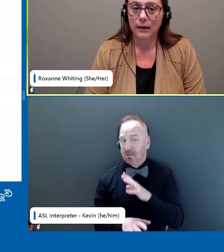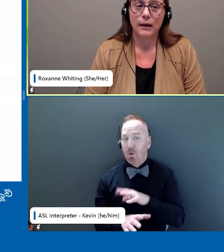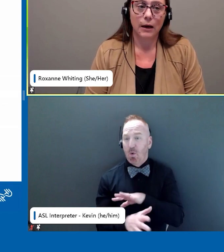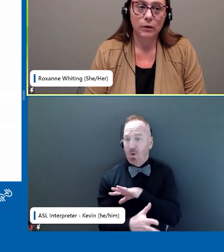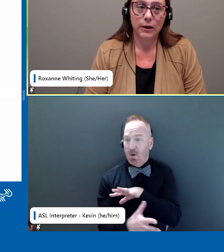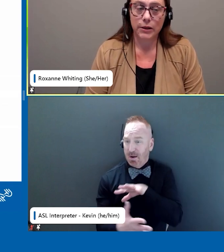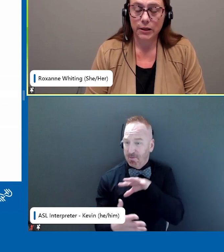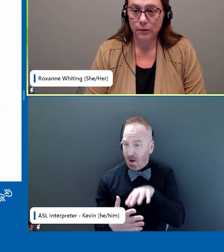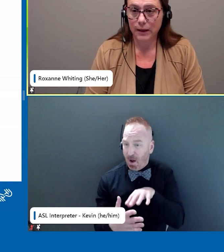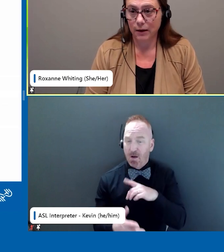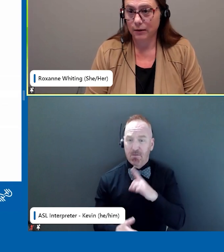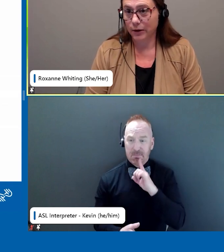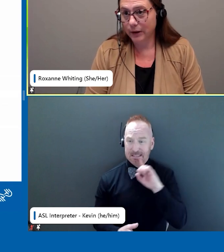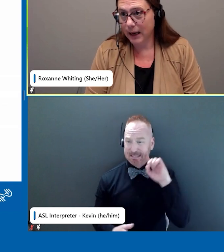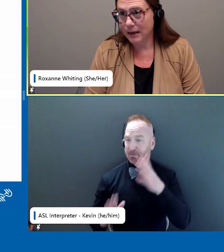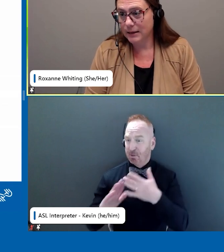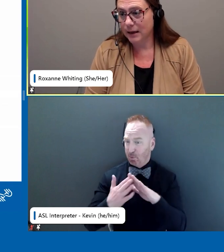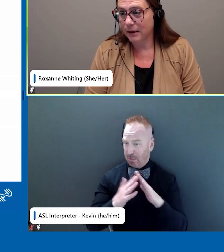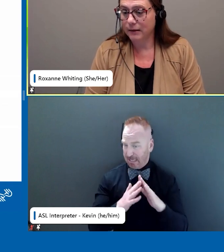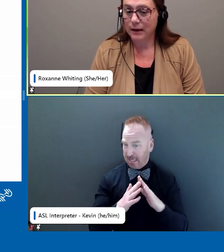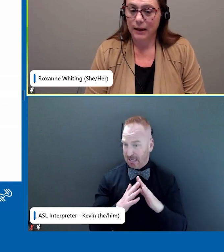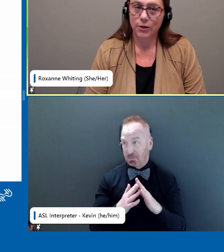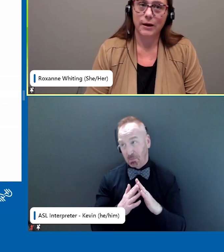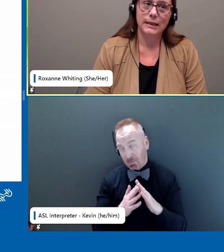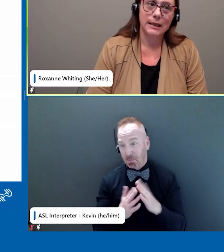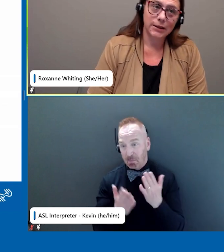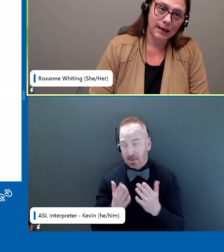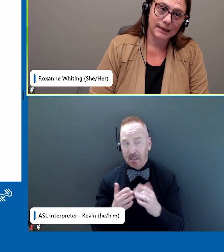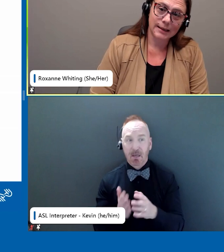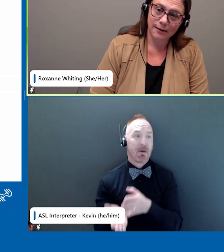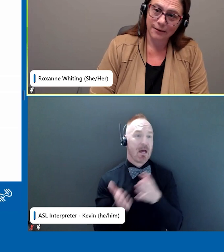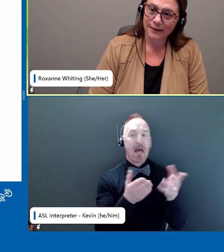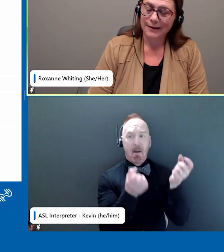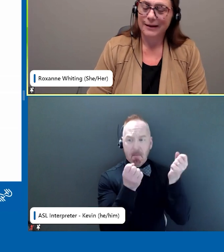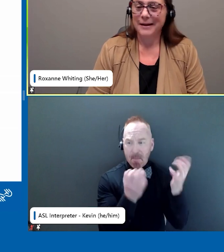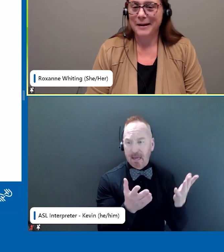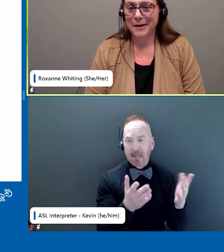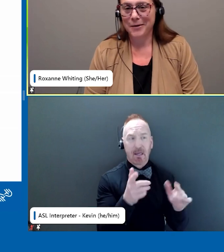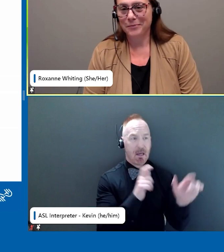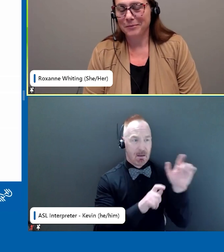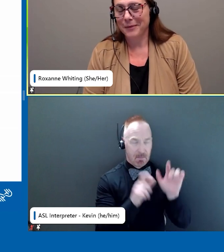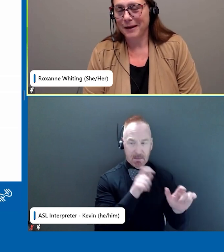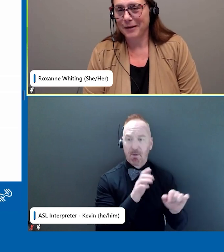think out there too that are learning ASL and trying to teach ASL